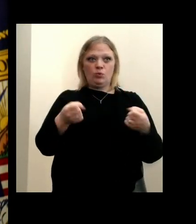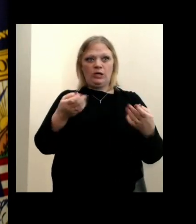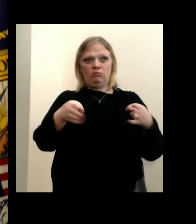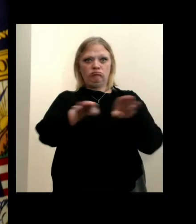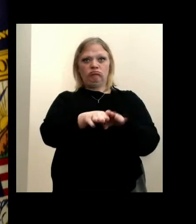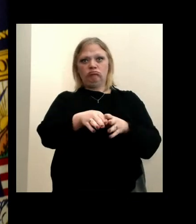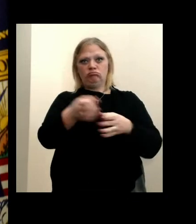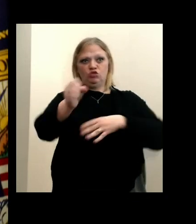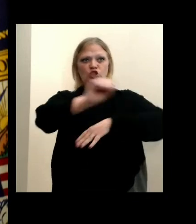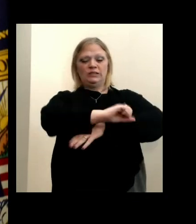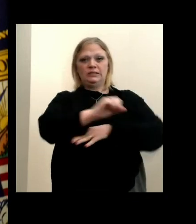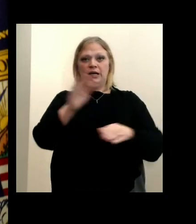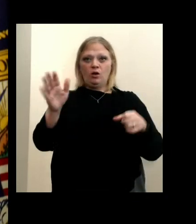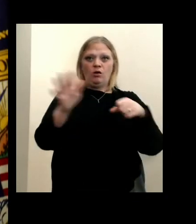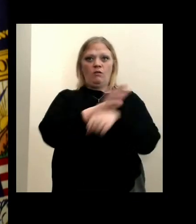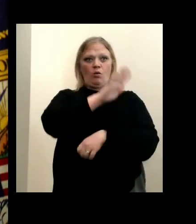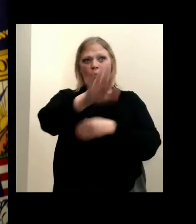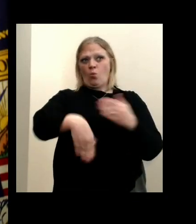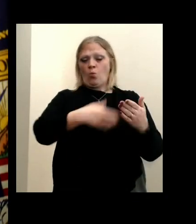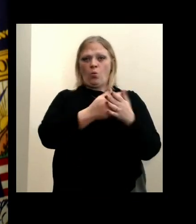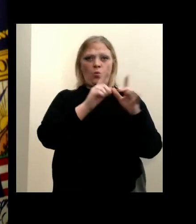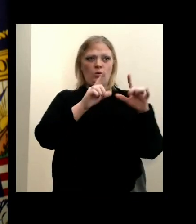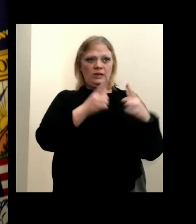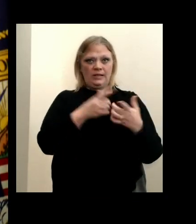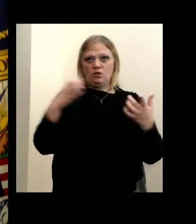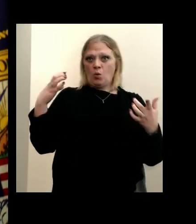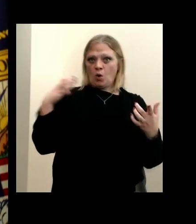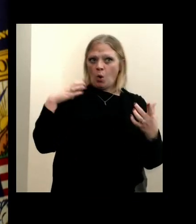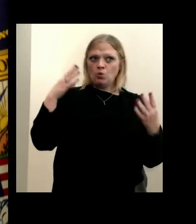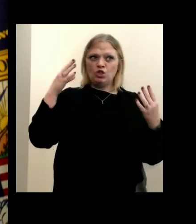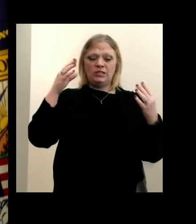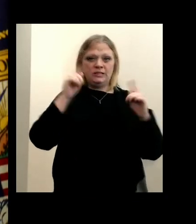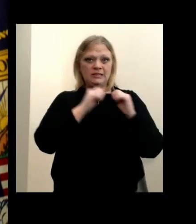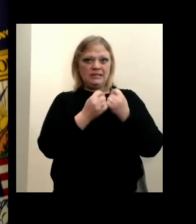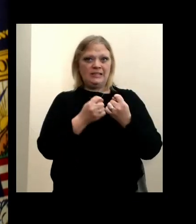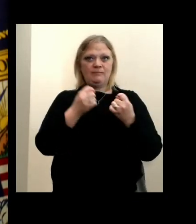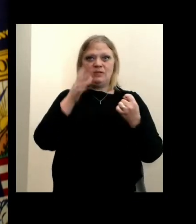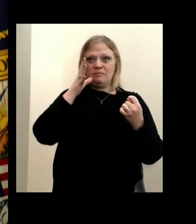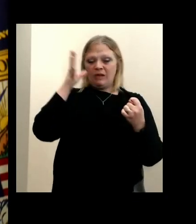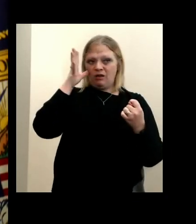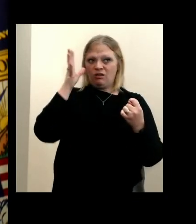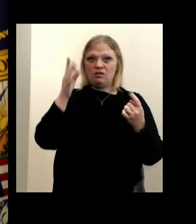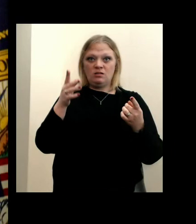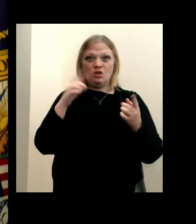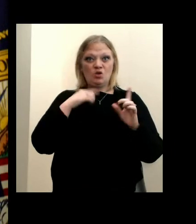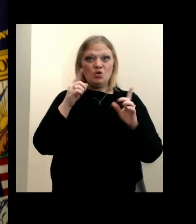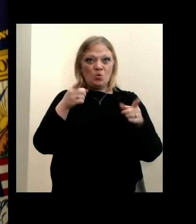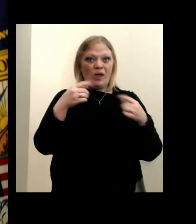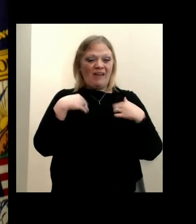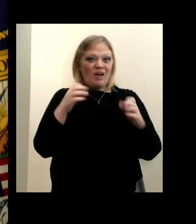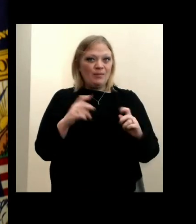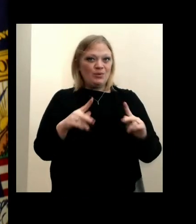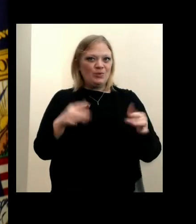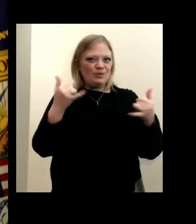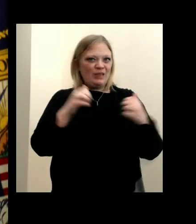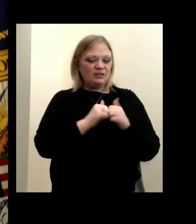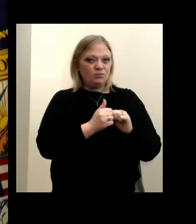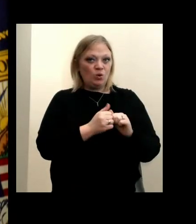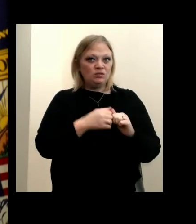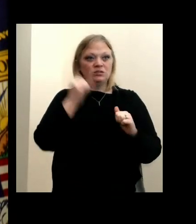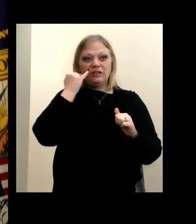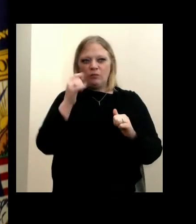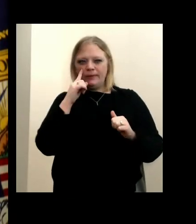So I want the teams and the coaches and the parents to understand that New York State's given an opportunity to play sports, but if we see numbers